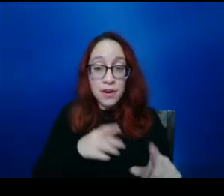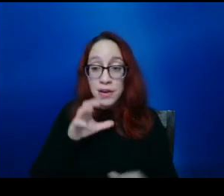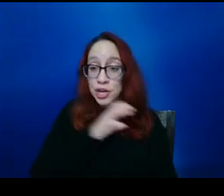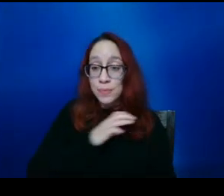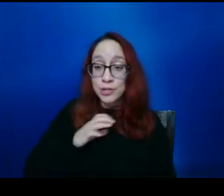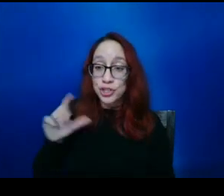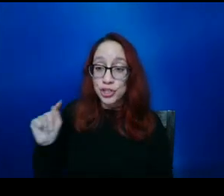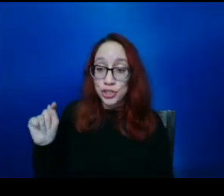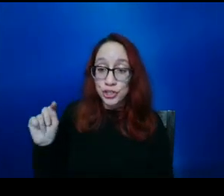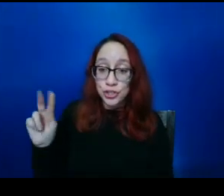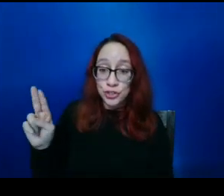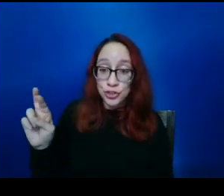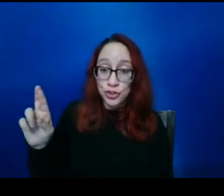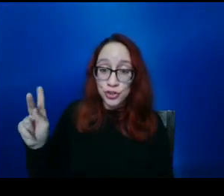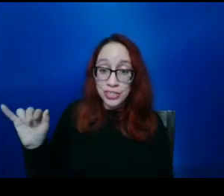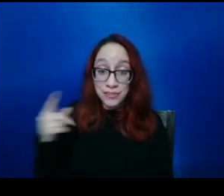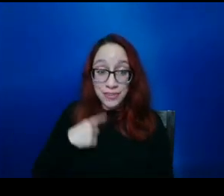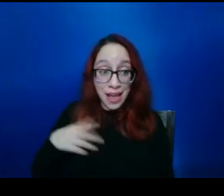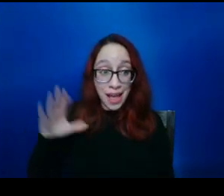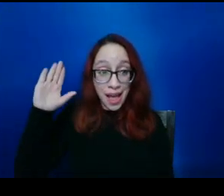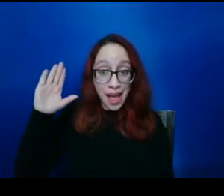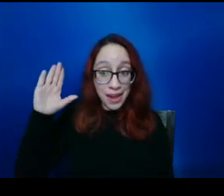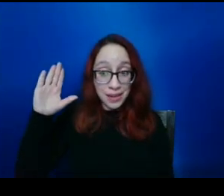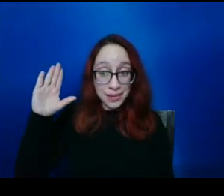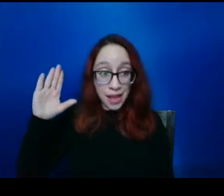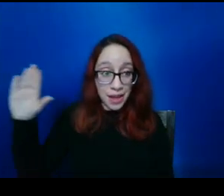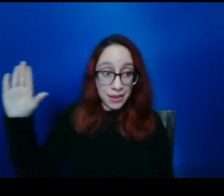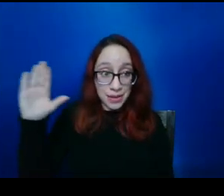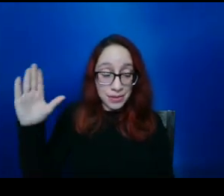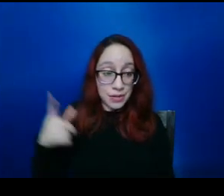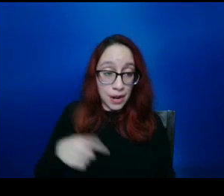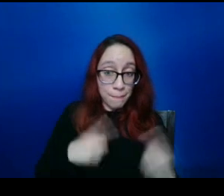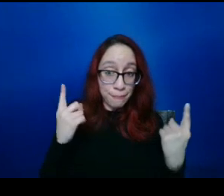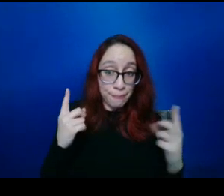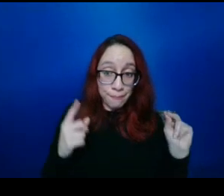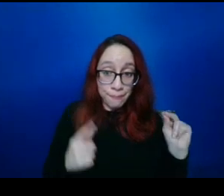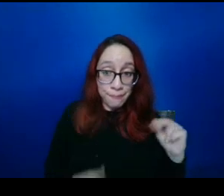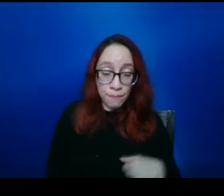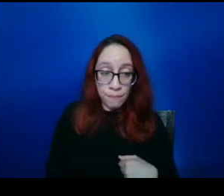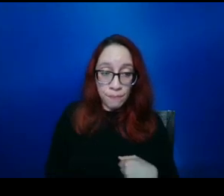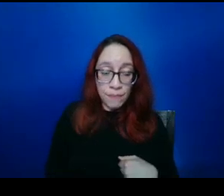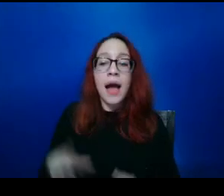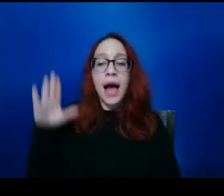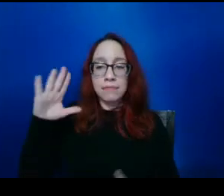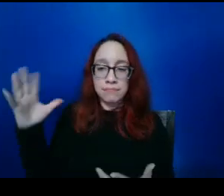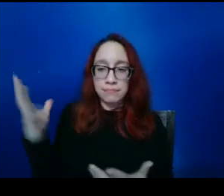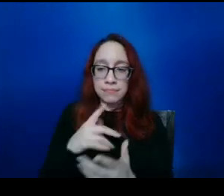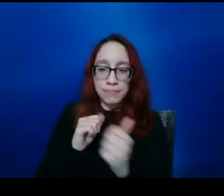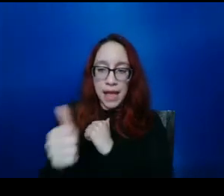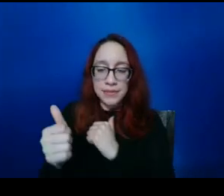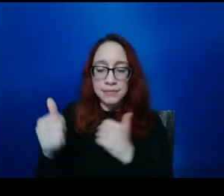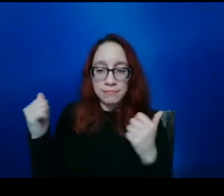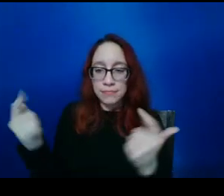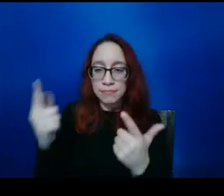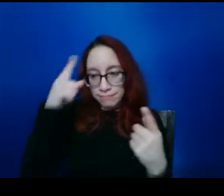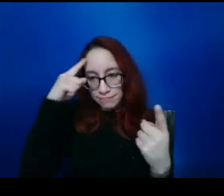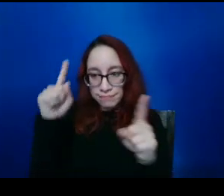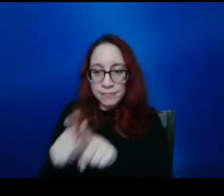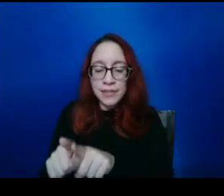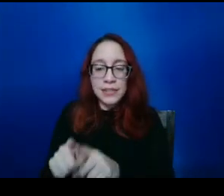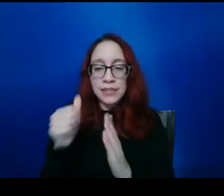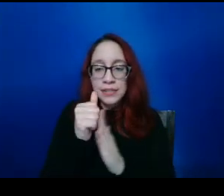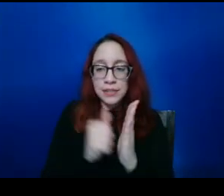Turkin. All those in favor say aye. Aye. Aye. All those opposed say no. The ayes have it. Motion passes unanimously. The